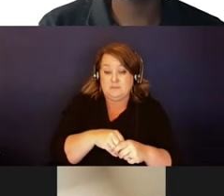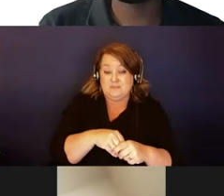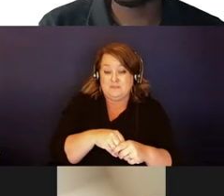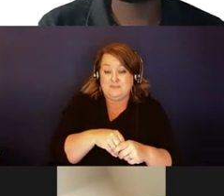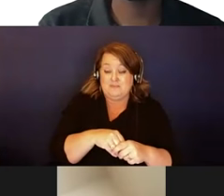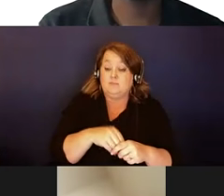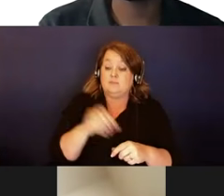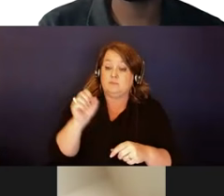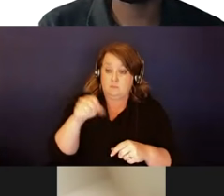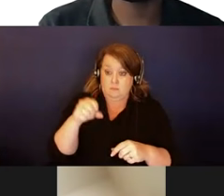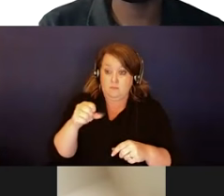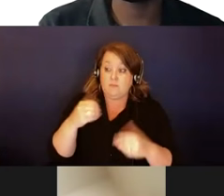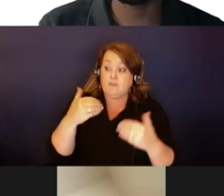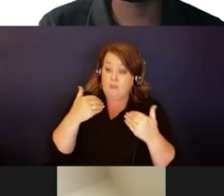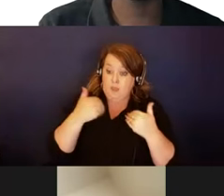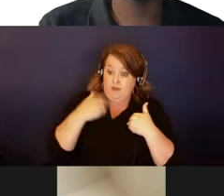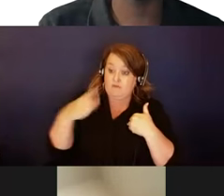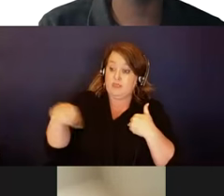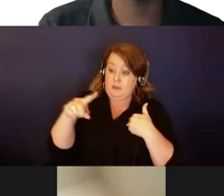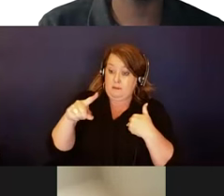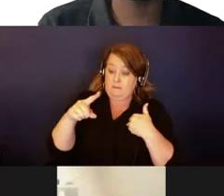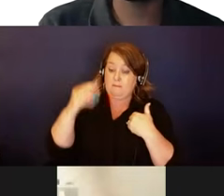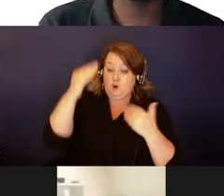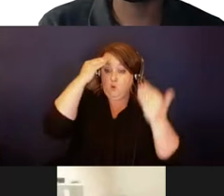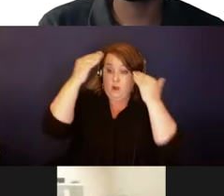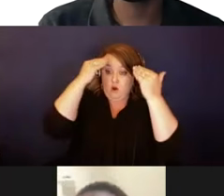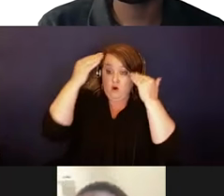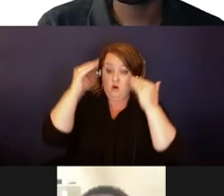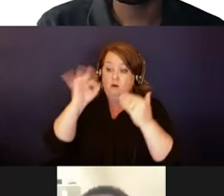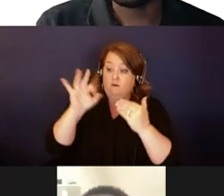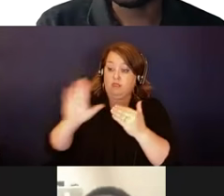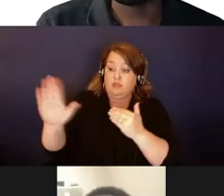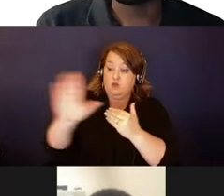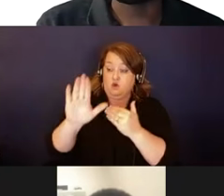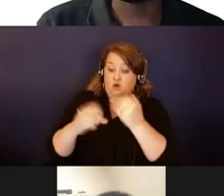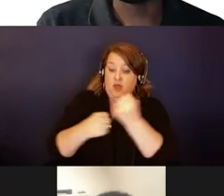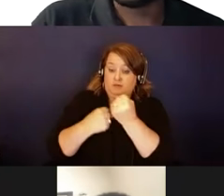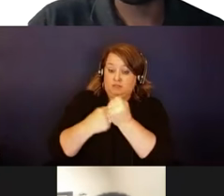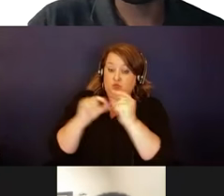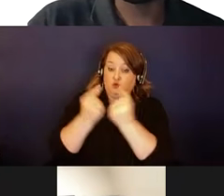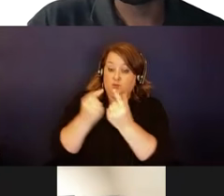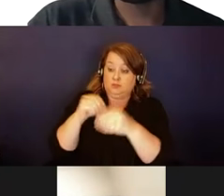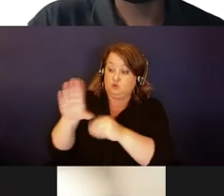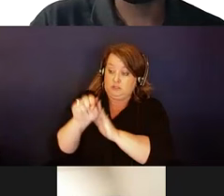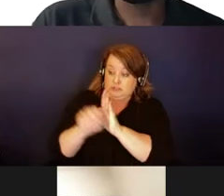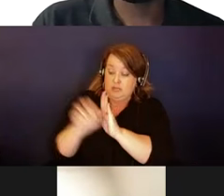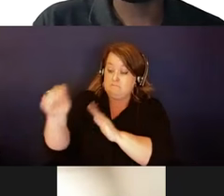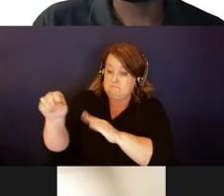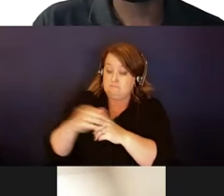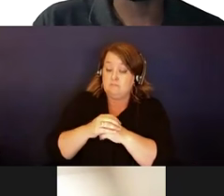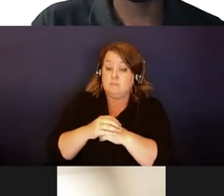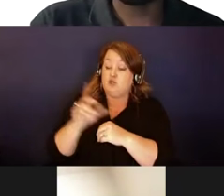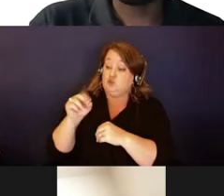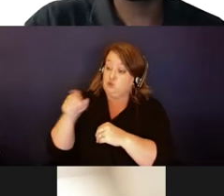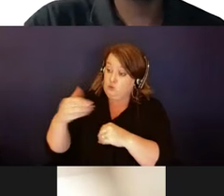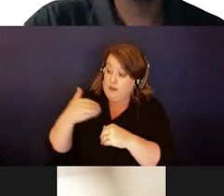Okay, so have them become aware of the advocacy groups that are in their state. Do you have any kind of